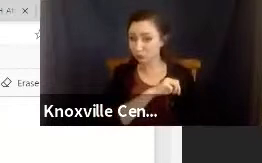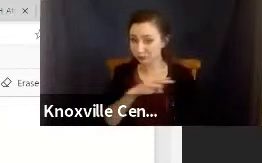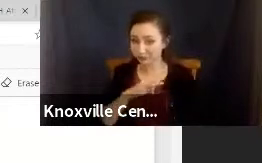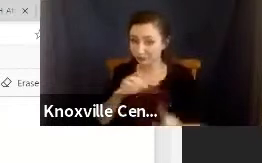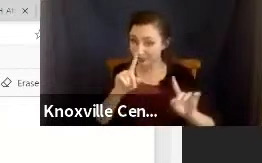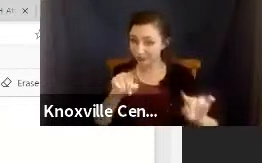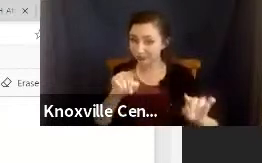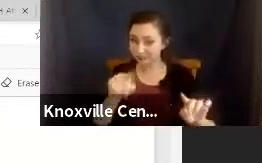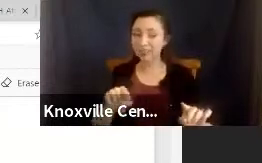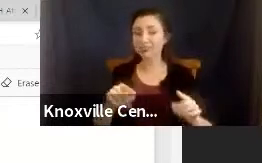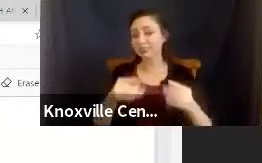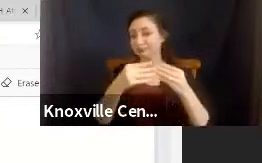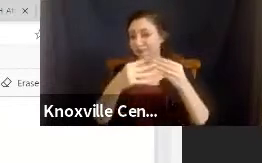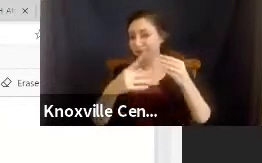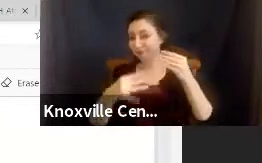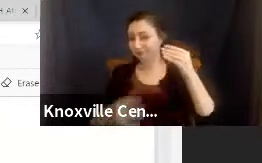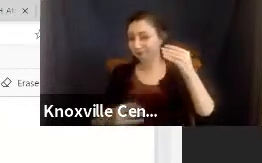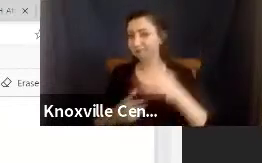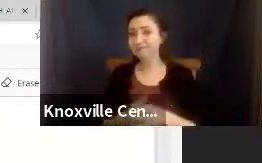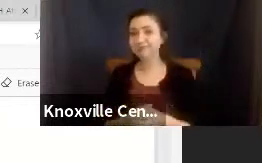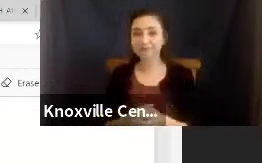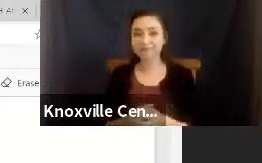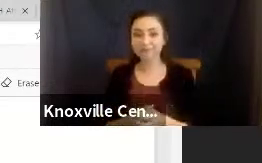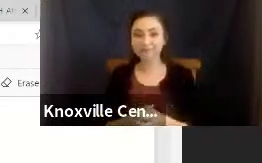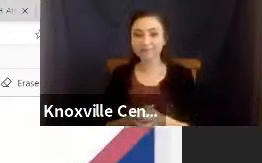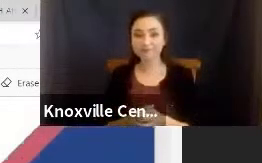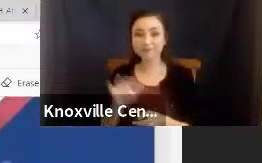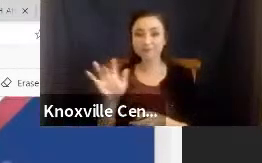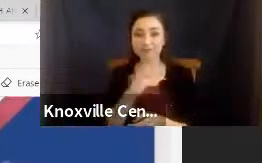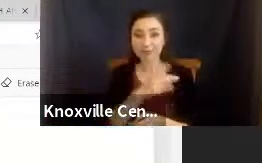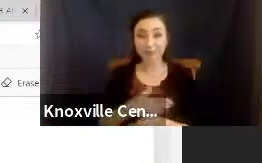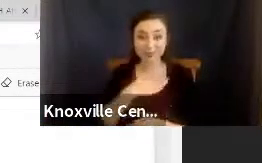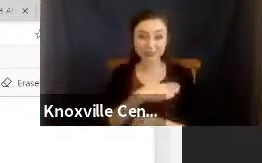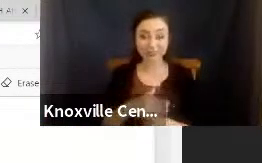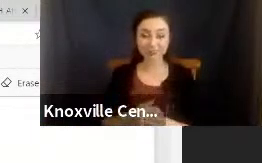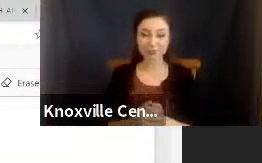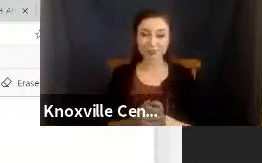attendance, and etc. Next slide, please.